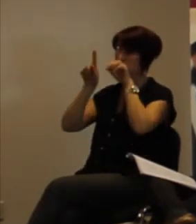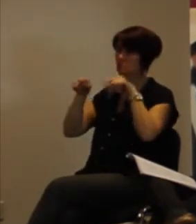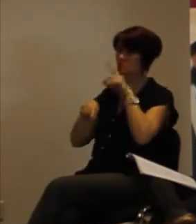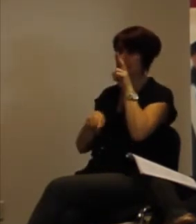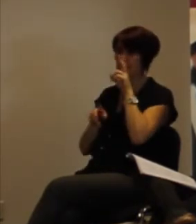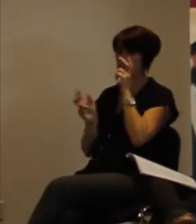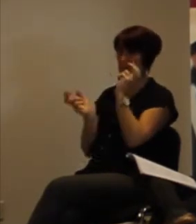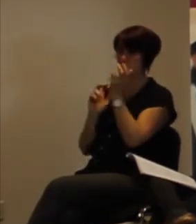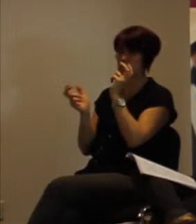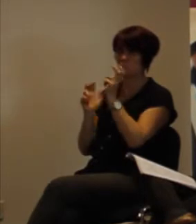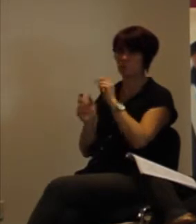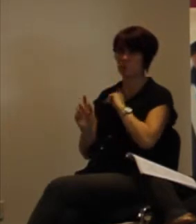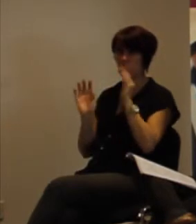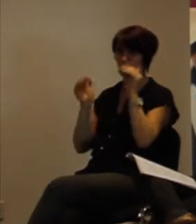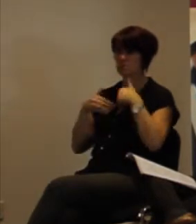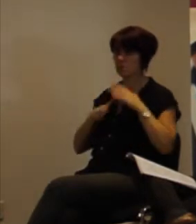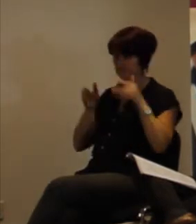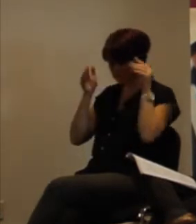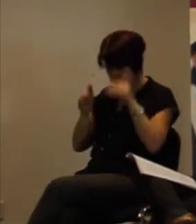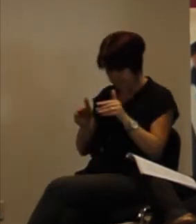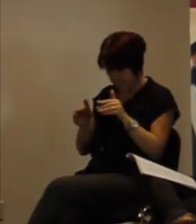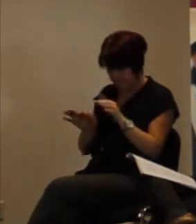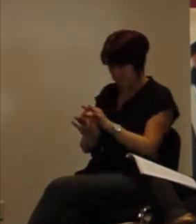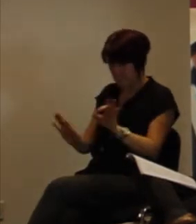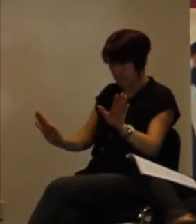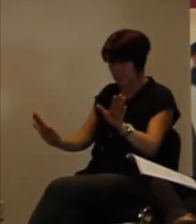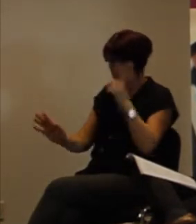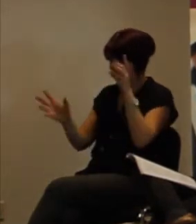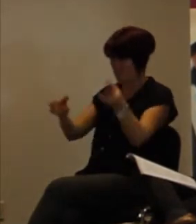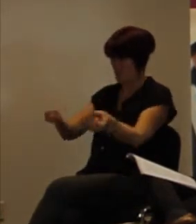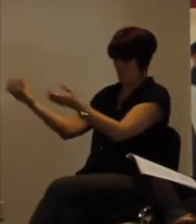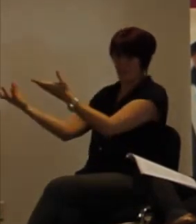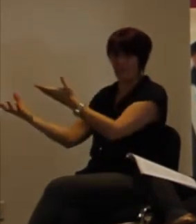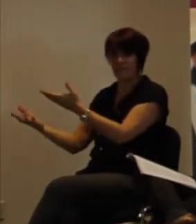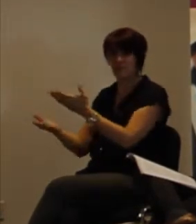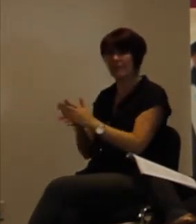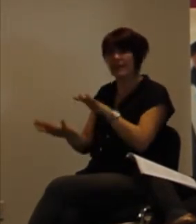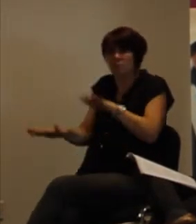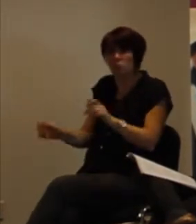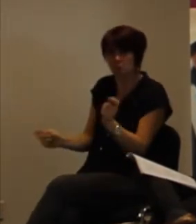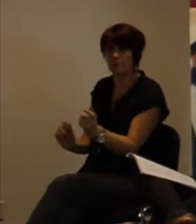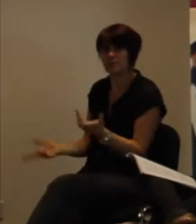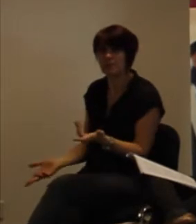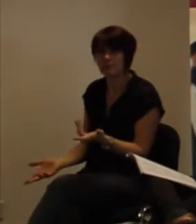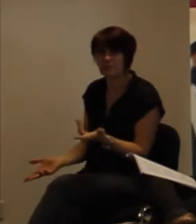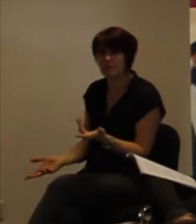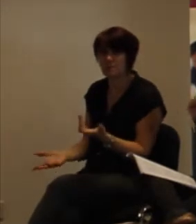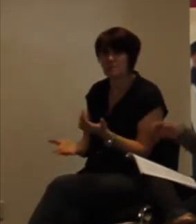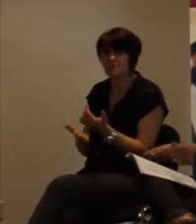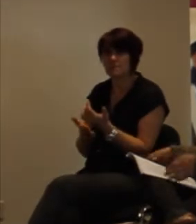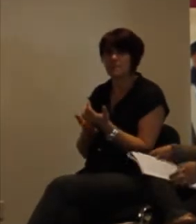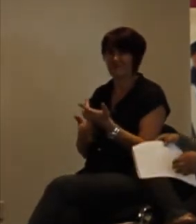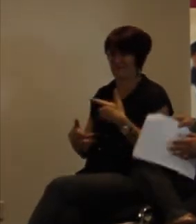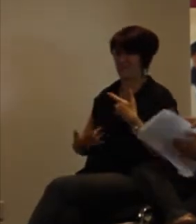distract. These can be removed very simply. That is an adjustment. We're making an adjustment there. You may see